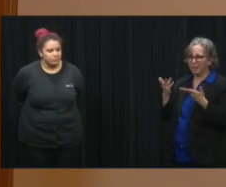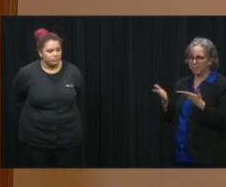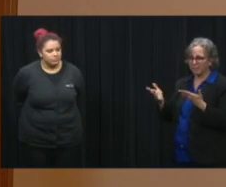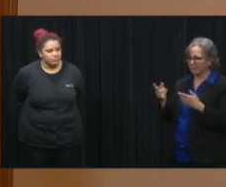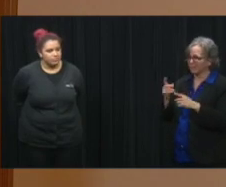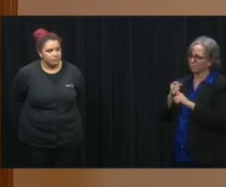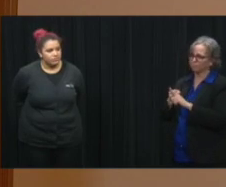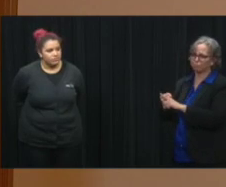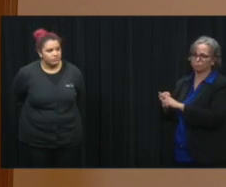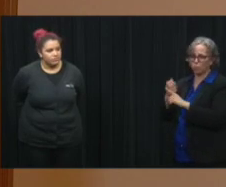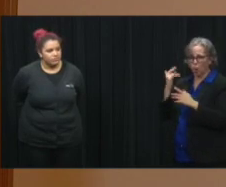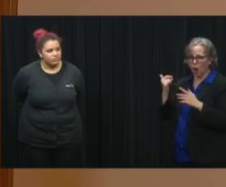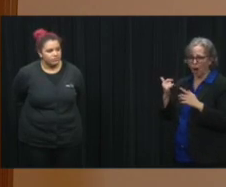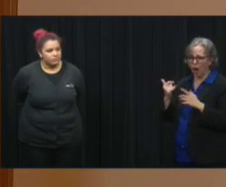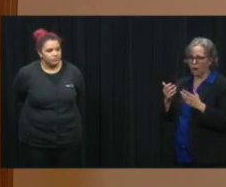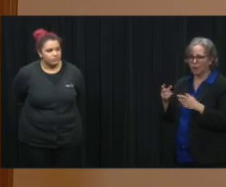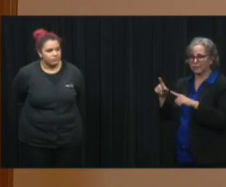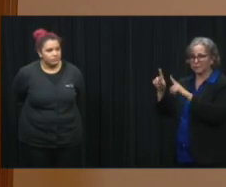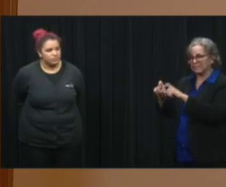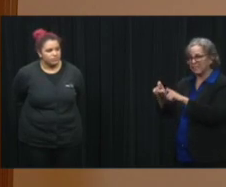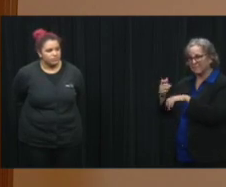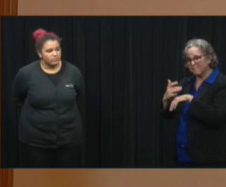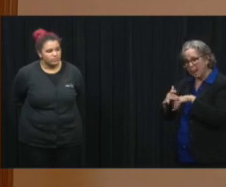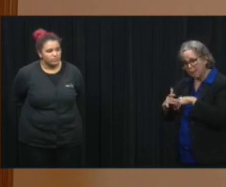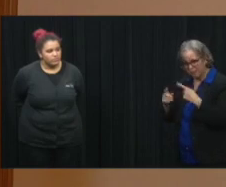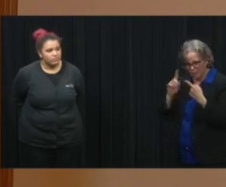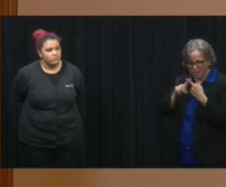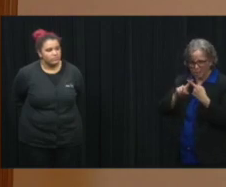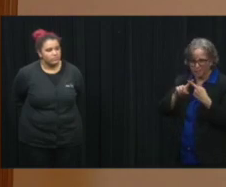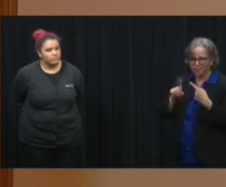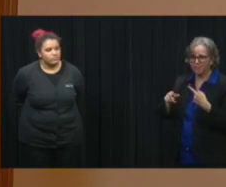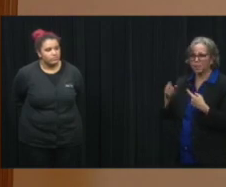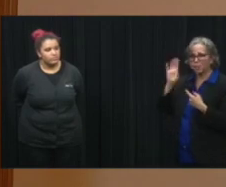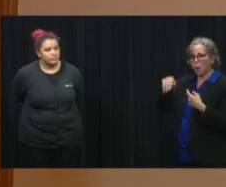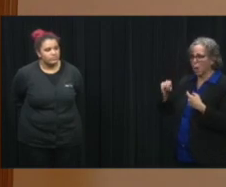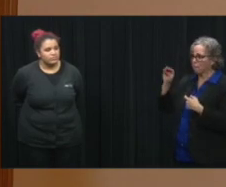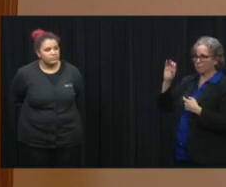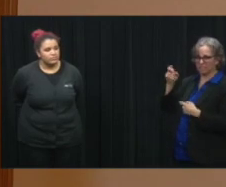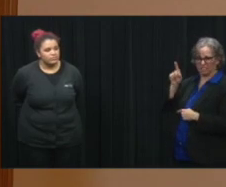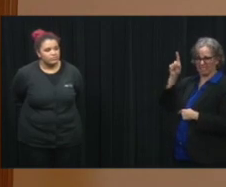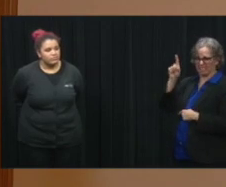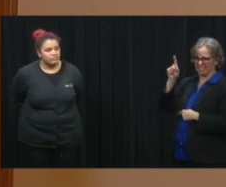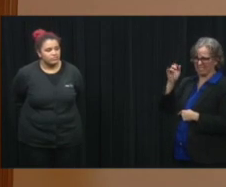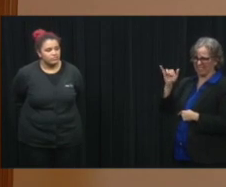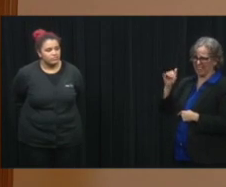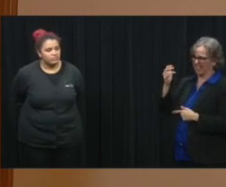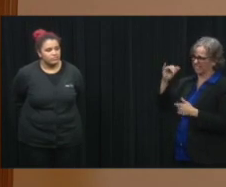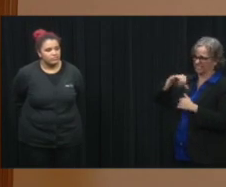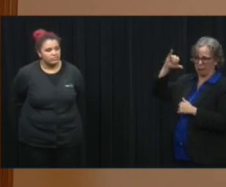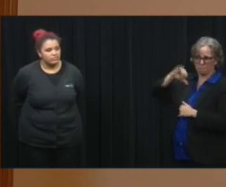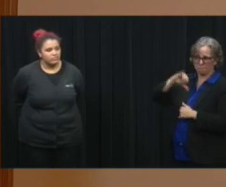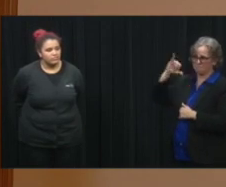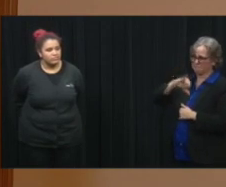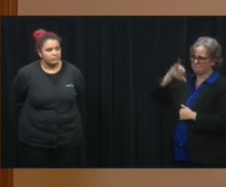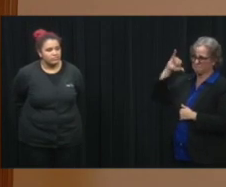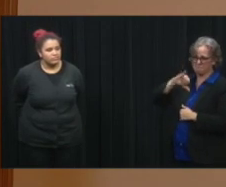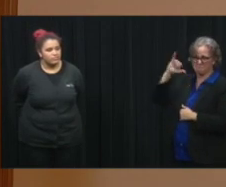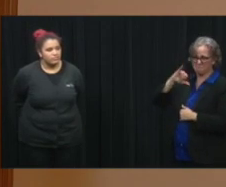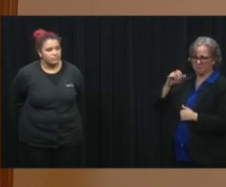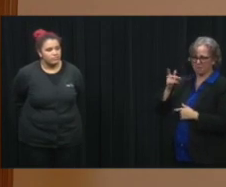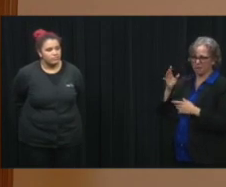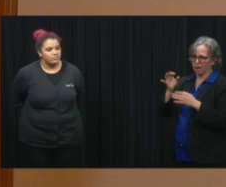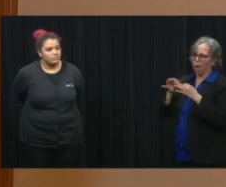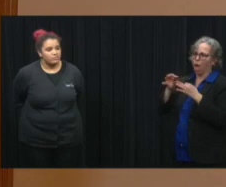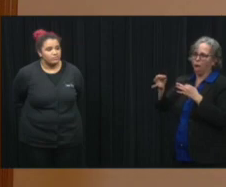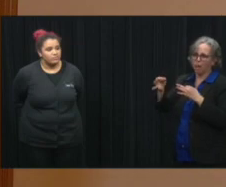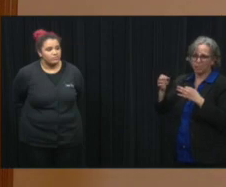of testing, although as you know, Michigan was in the same boat we were. They really got testing a little bit later as well. And I'm not